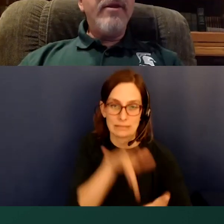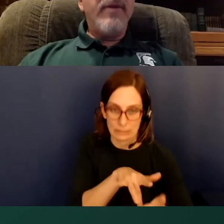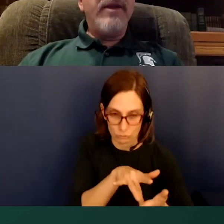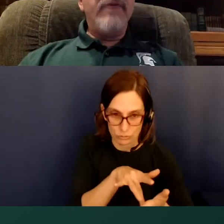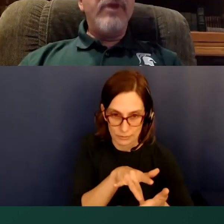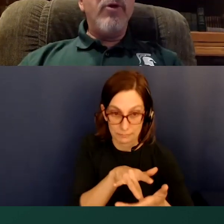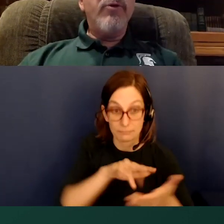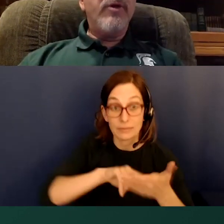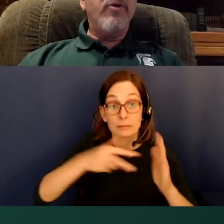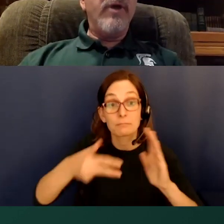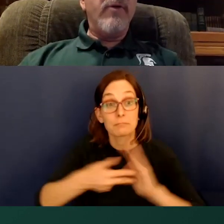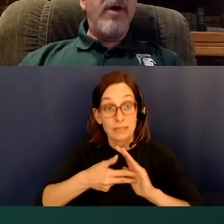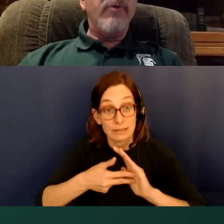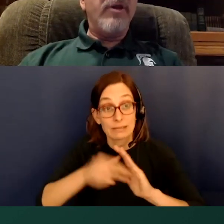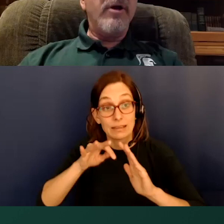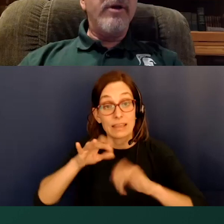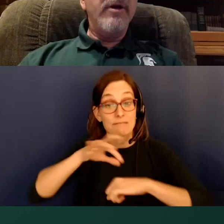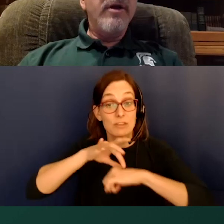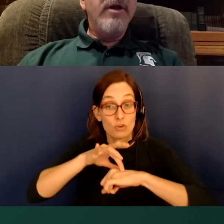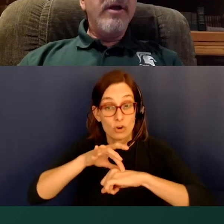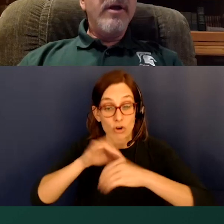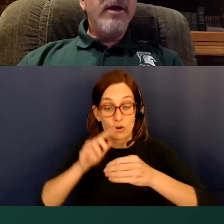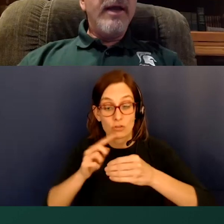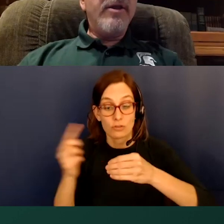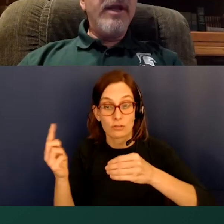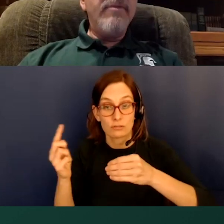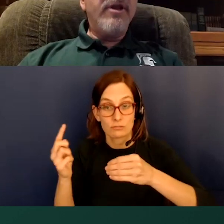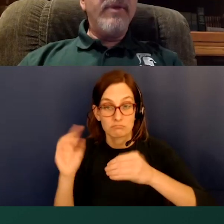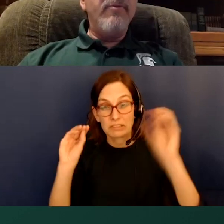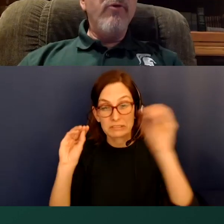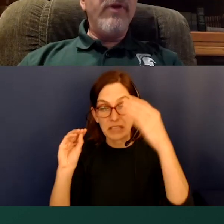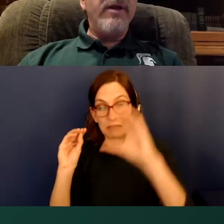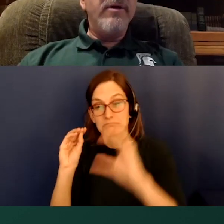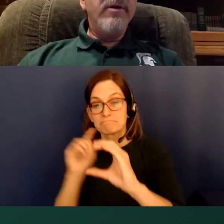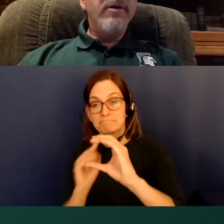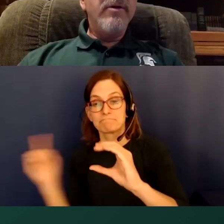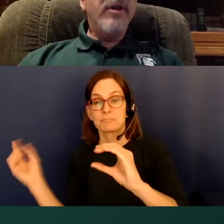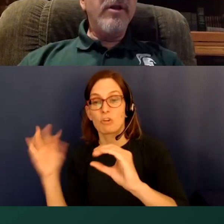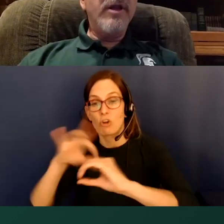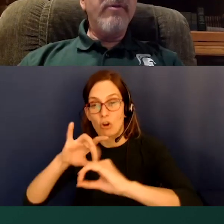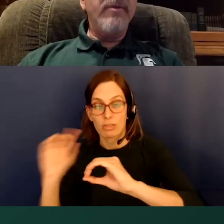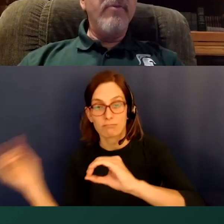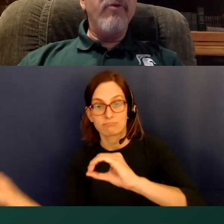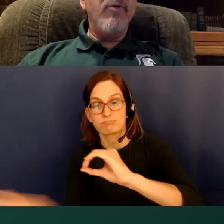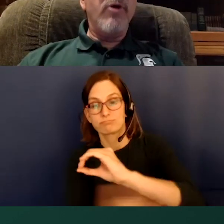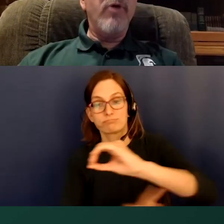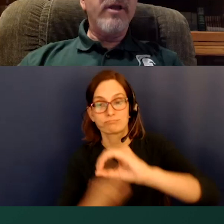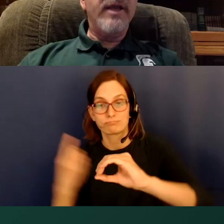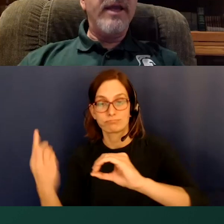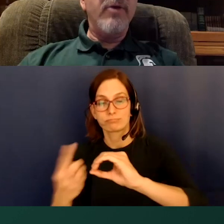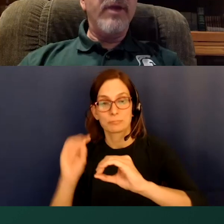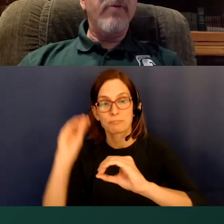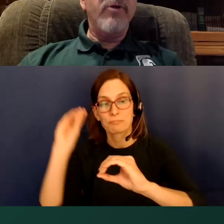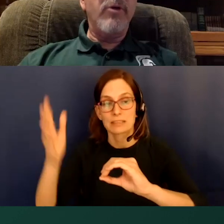that means then if the Earth is going around the sun, it seems to be moving, the sun seems to be moving more